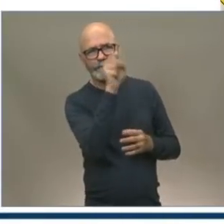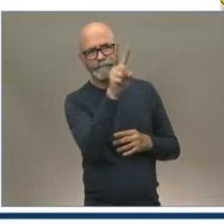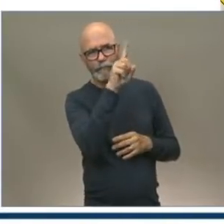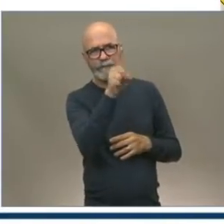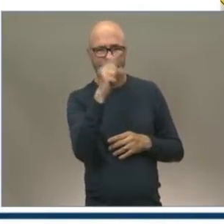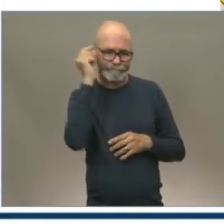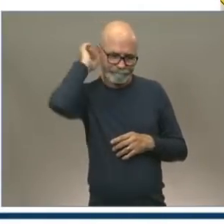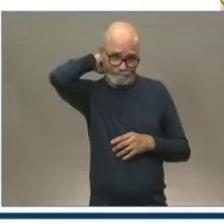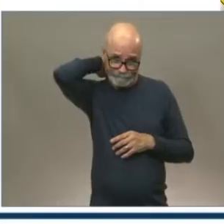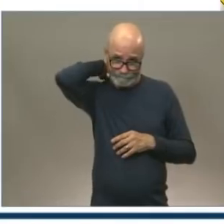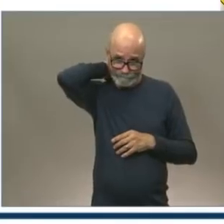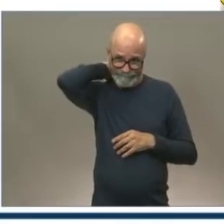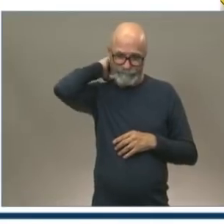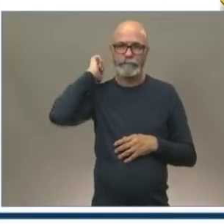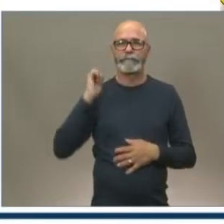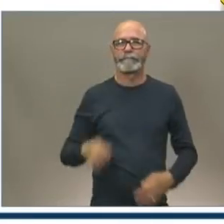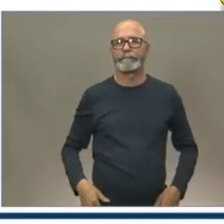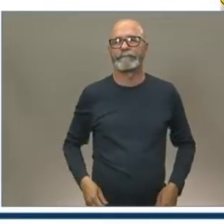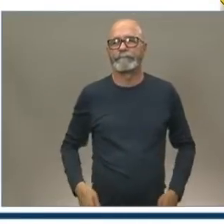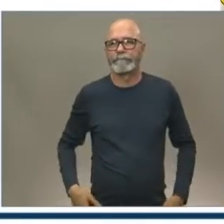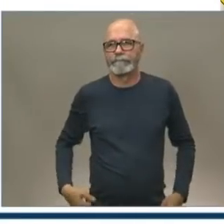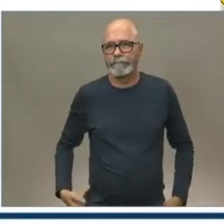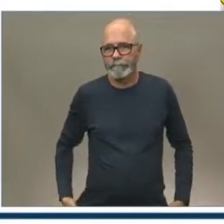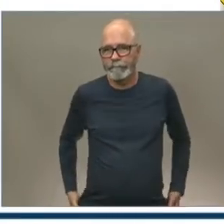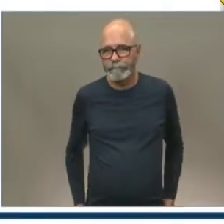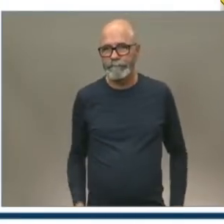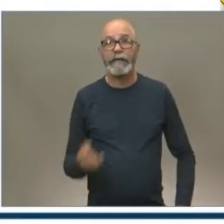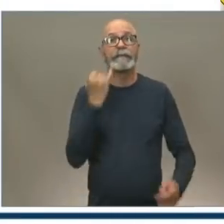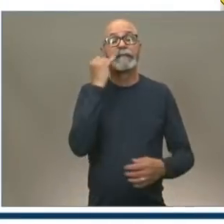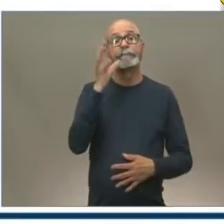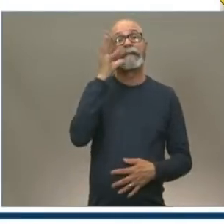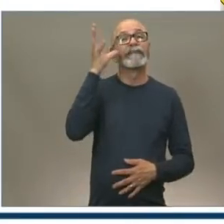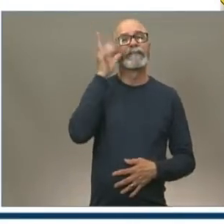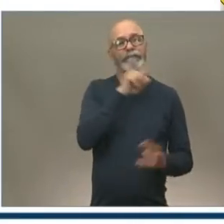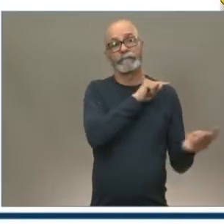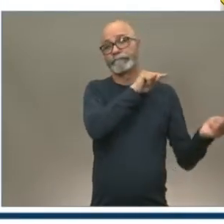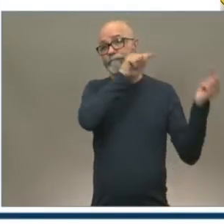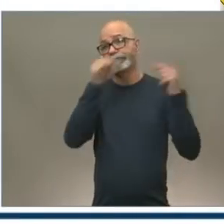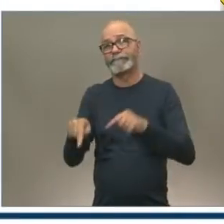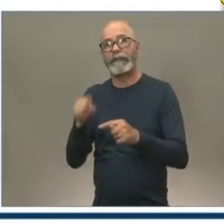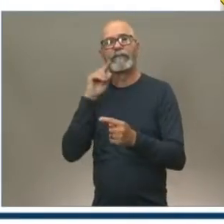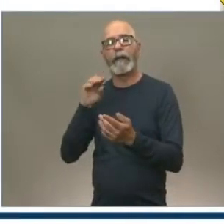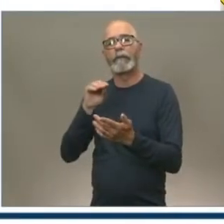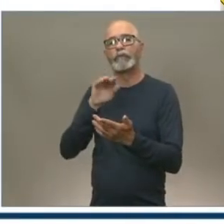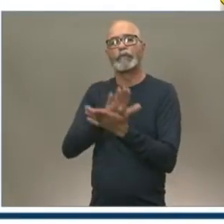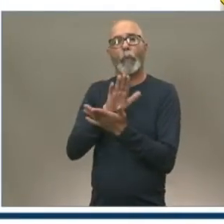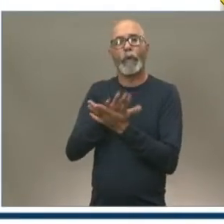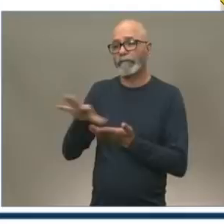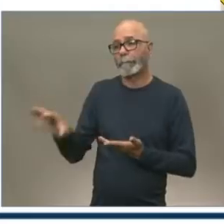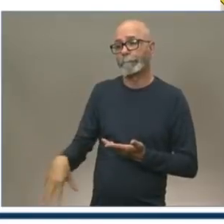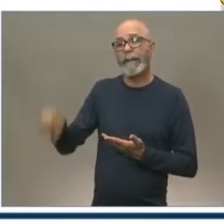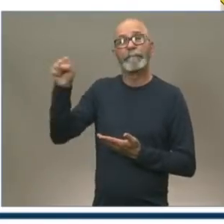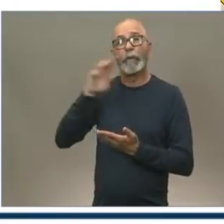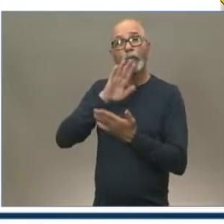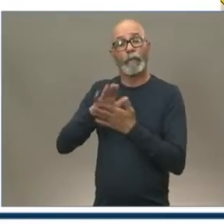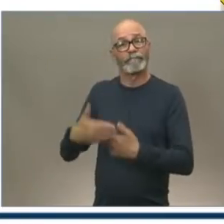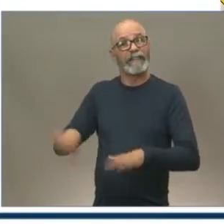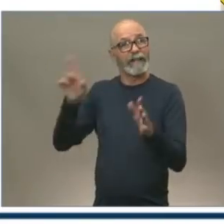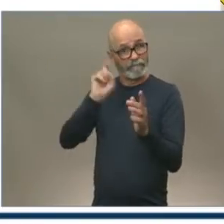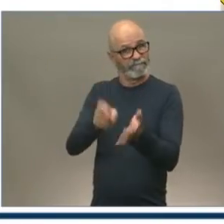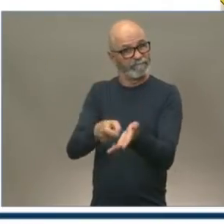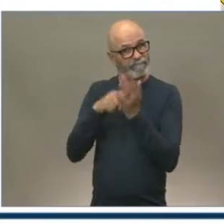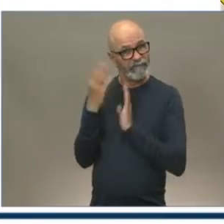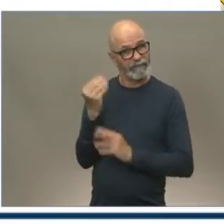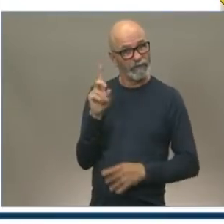rules for parents who come to pick up their students at the end of the school year? Do they have to isolate? So if they